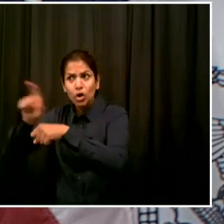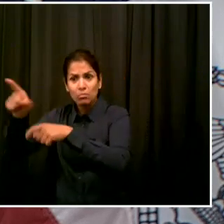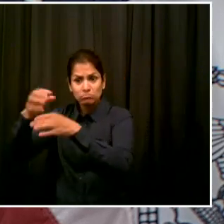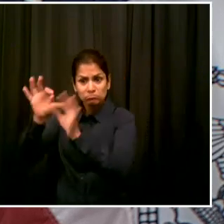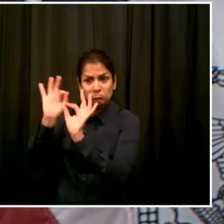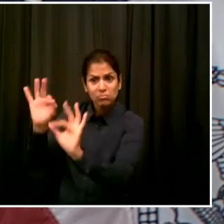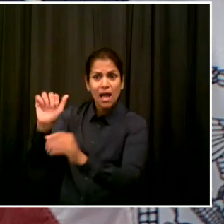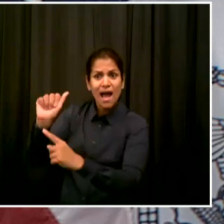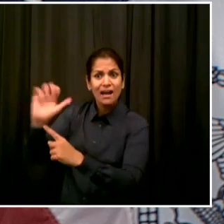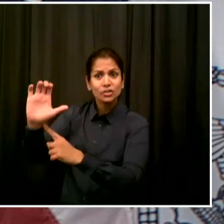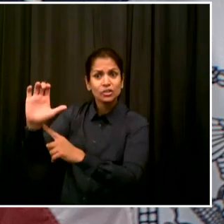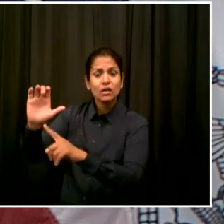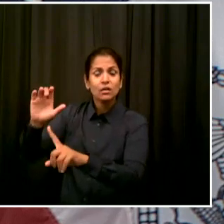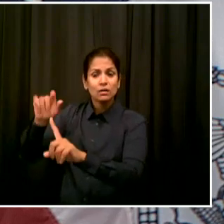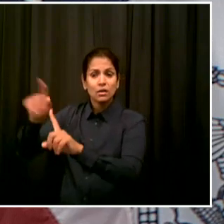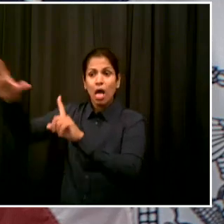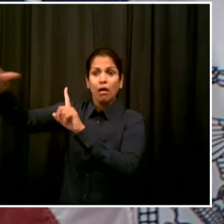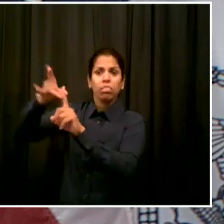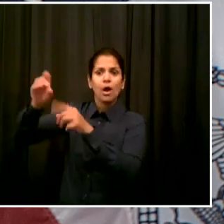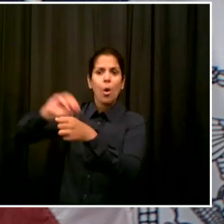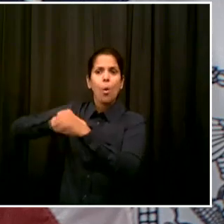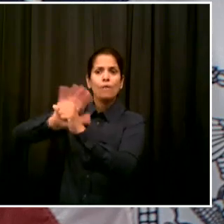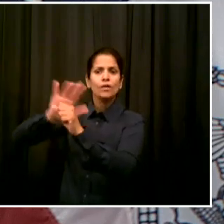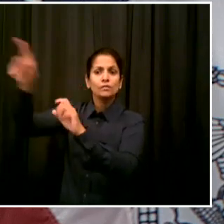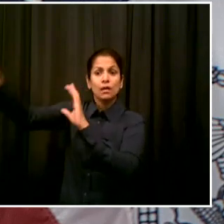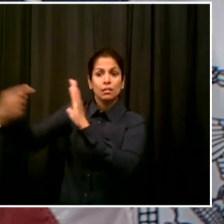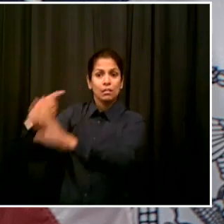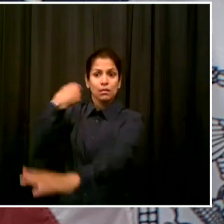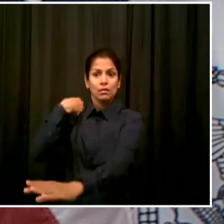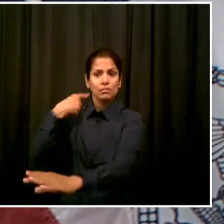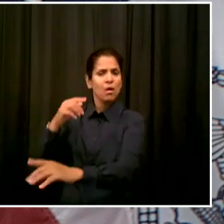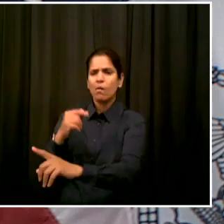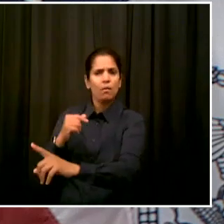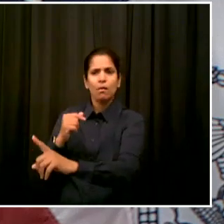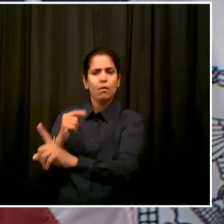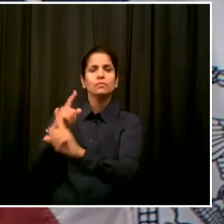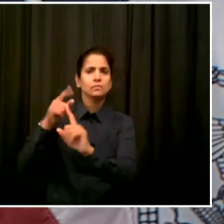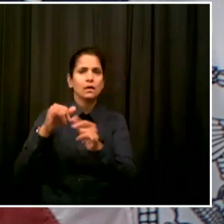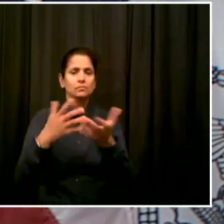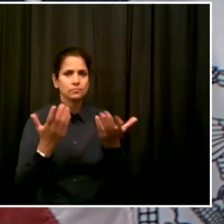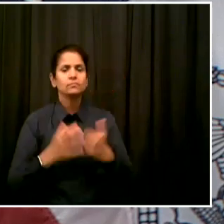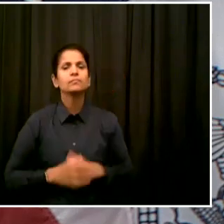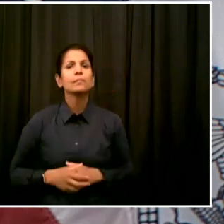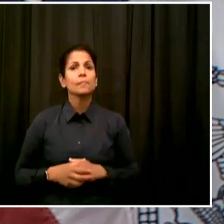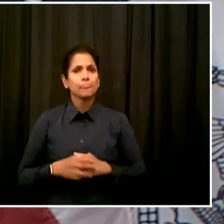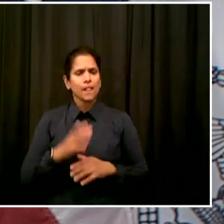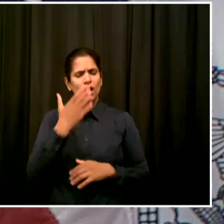Gloria. So I'm just going to start and then see if Dr. Varma or